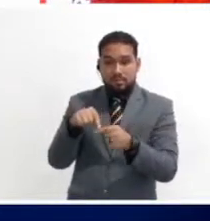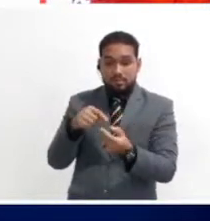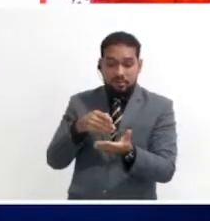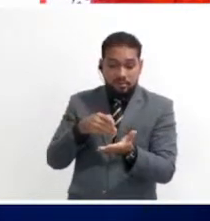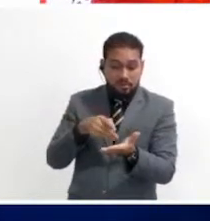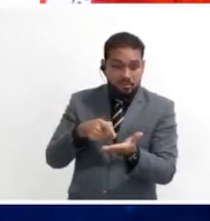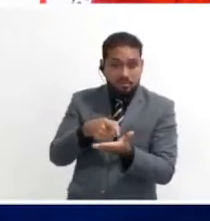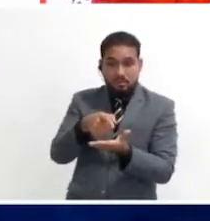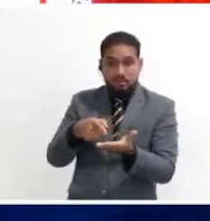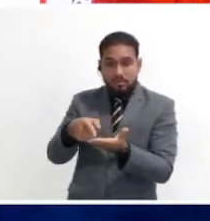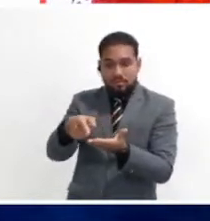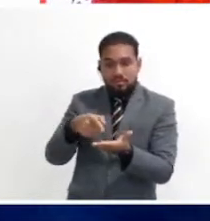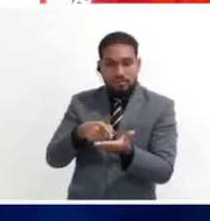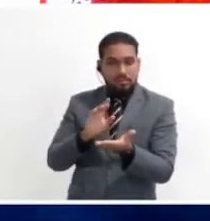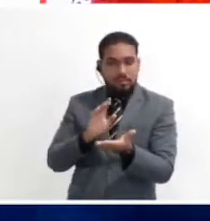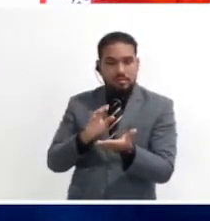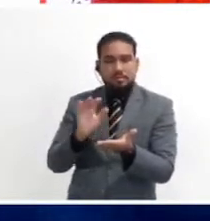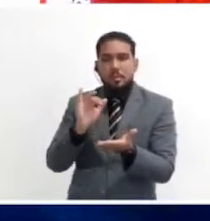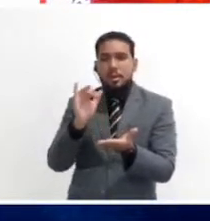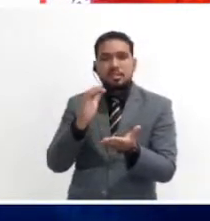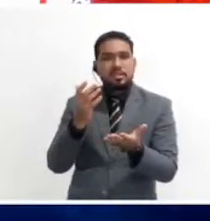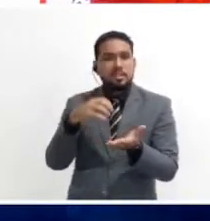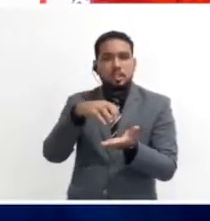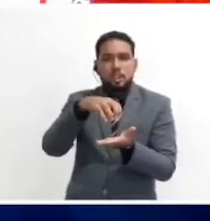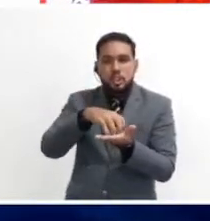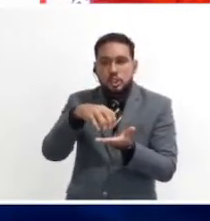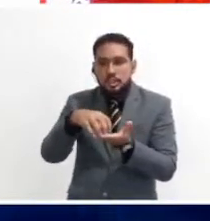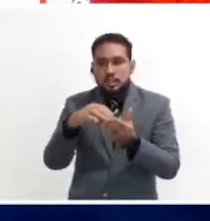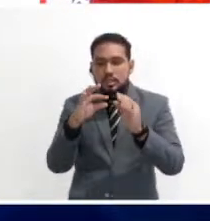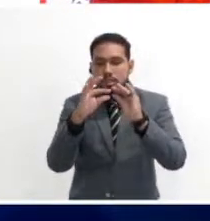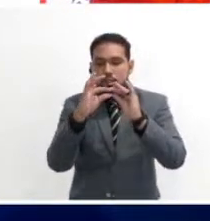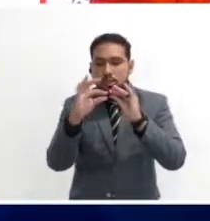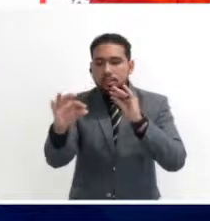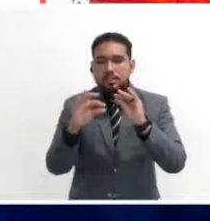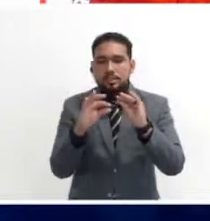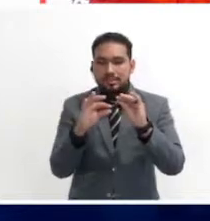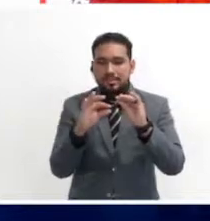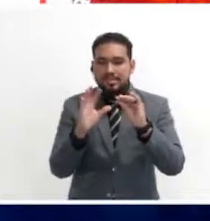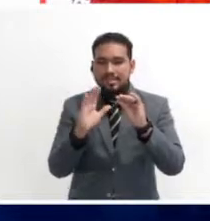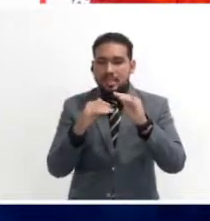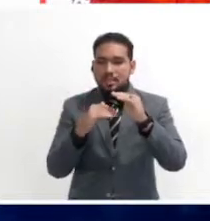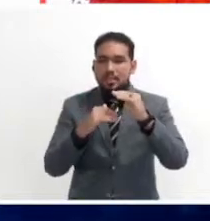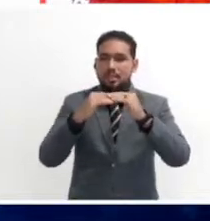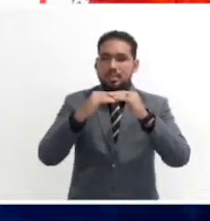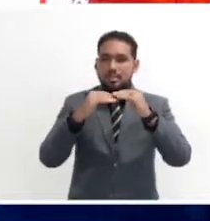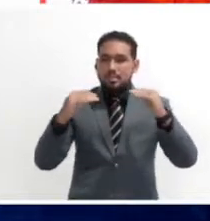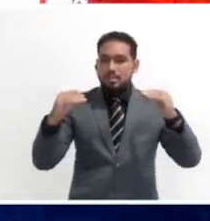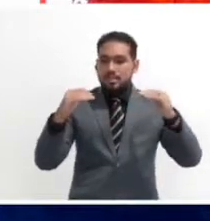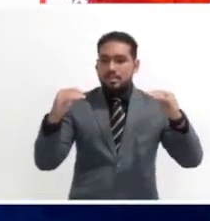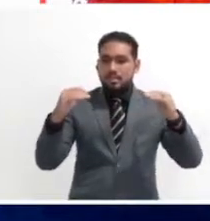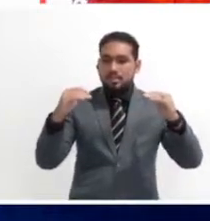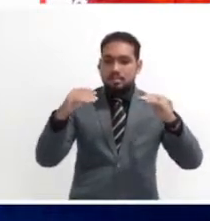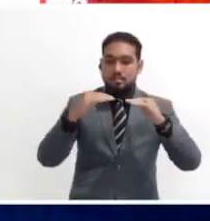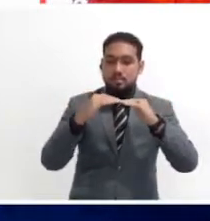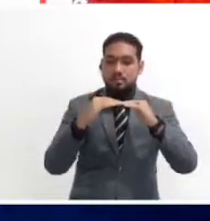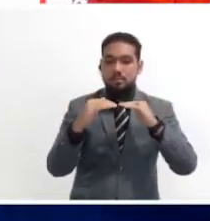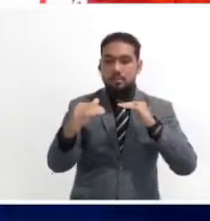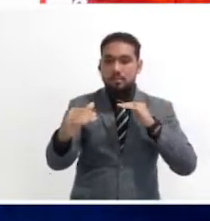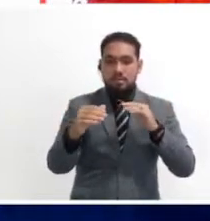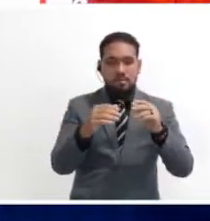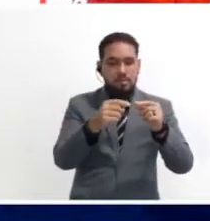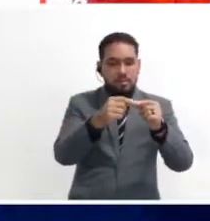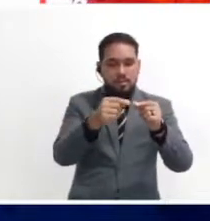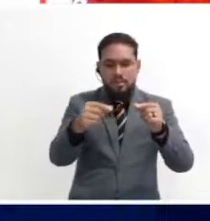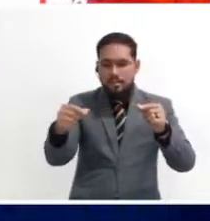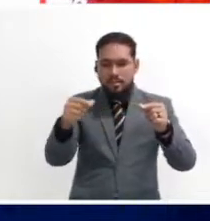that are applied at the wafer level, but at sizes and pitches that are not nearly as tight as a